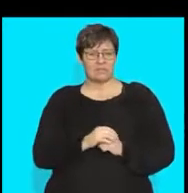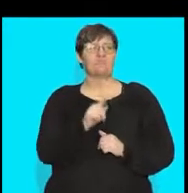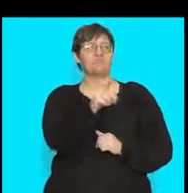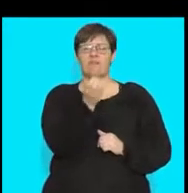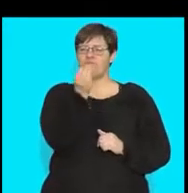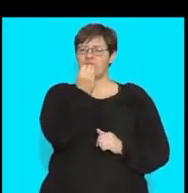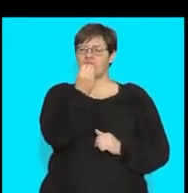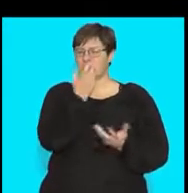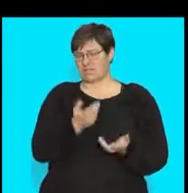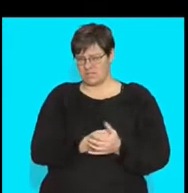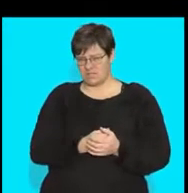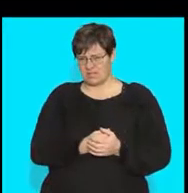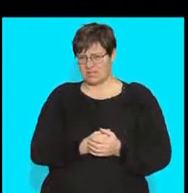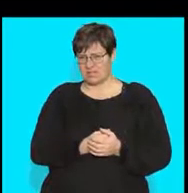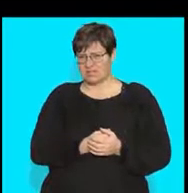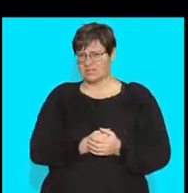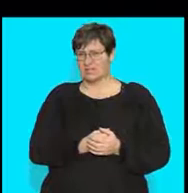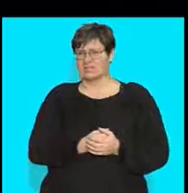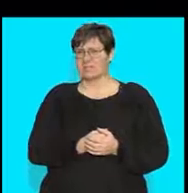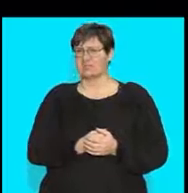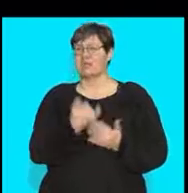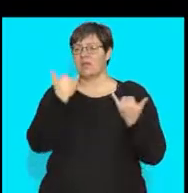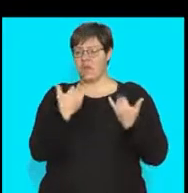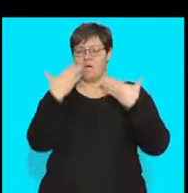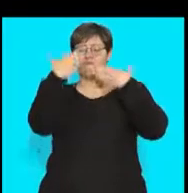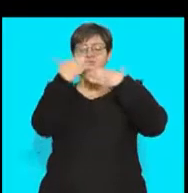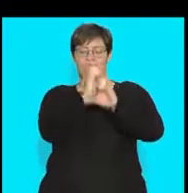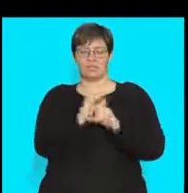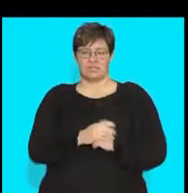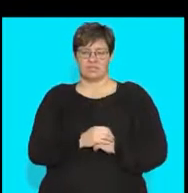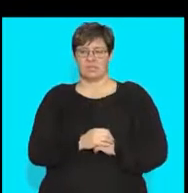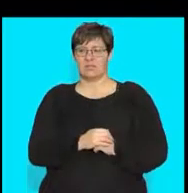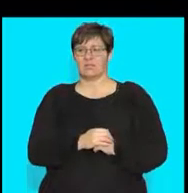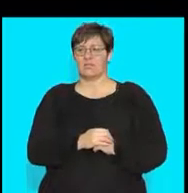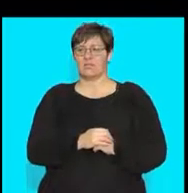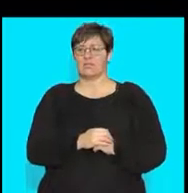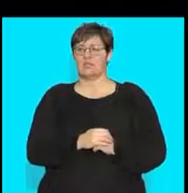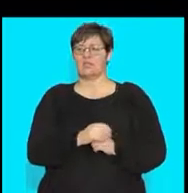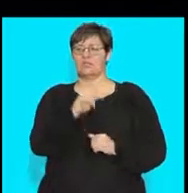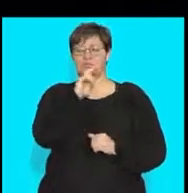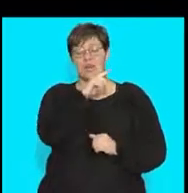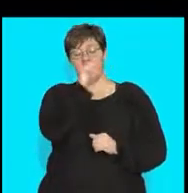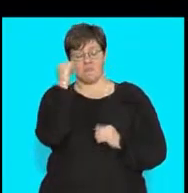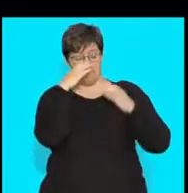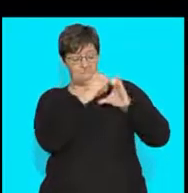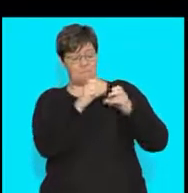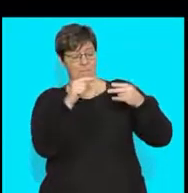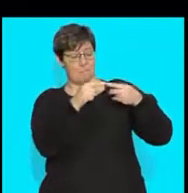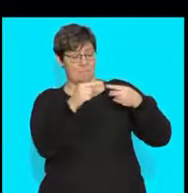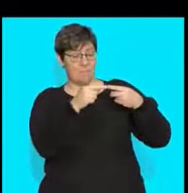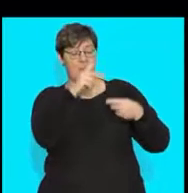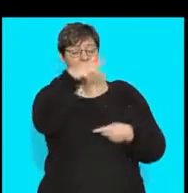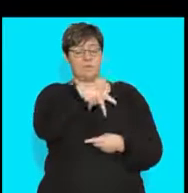of your food. Okay, so we're now going to concentrate on this group called